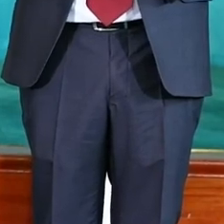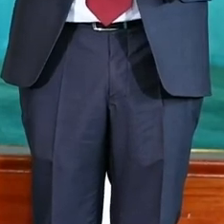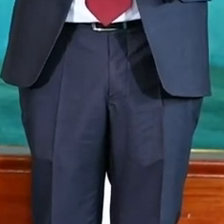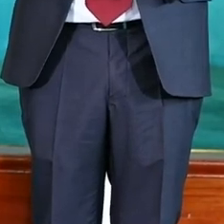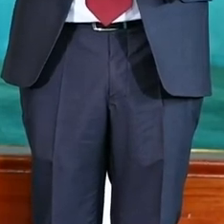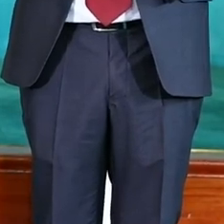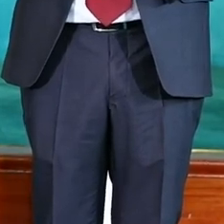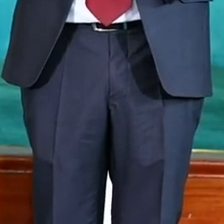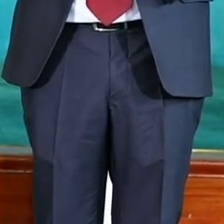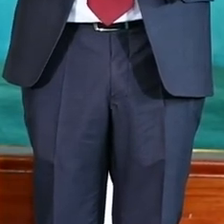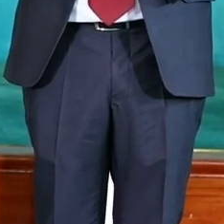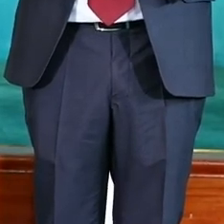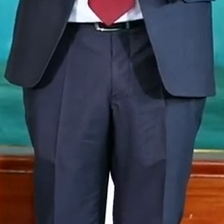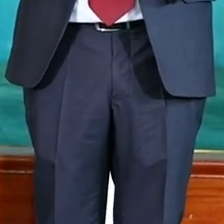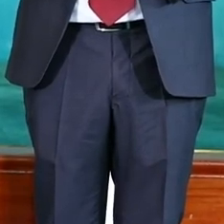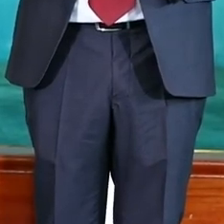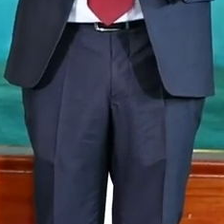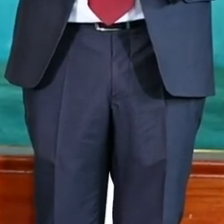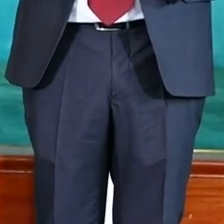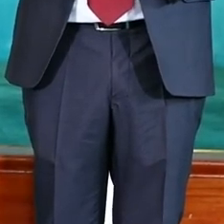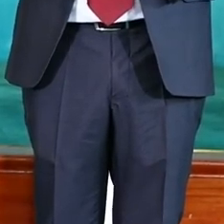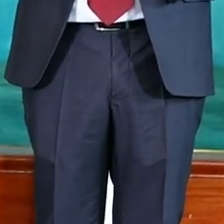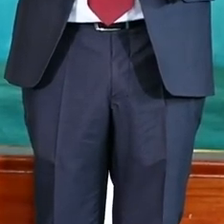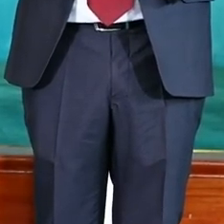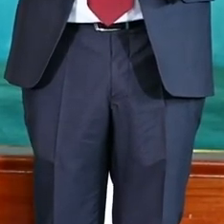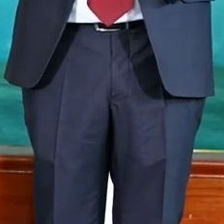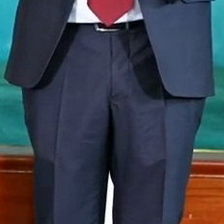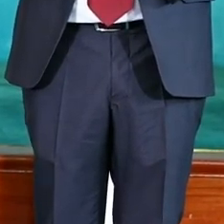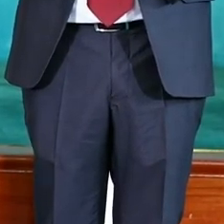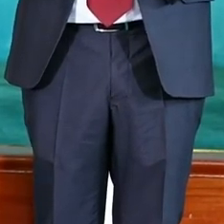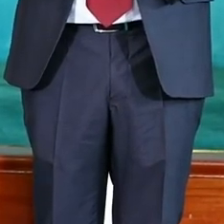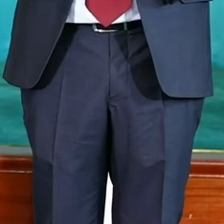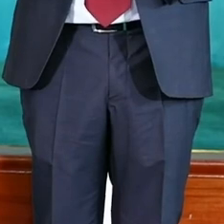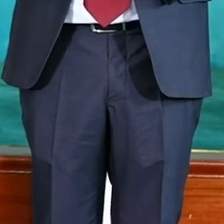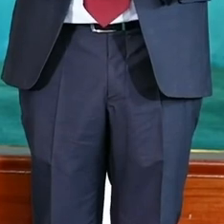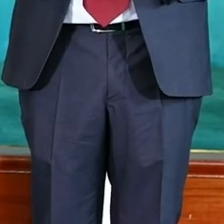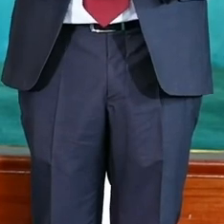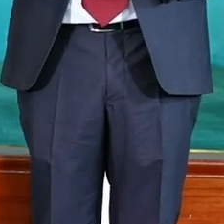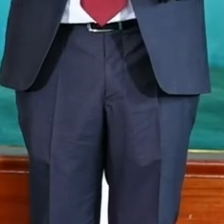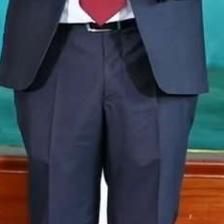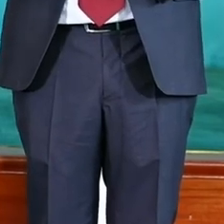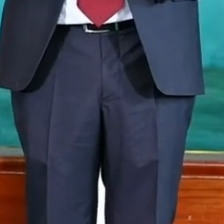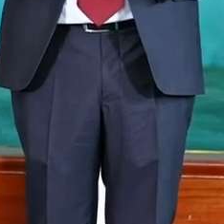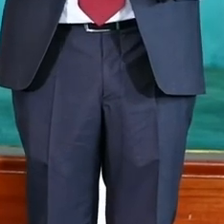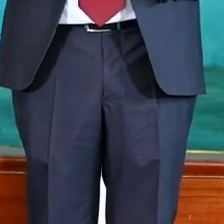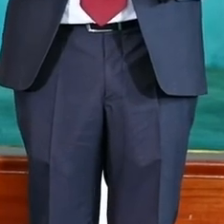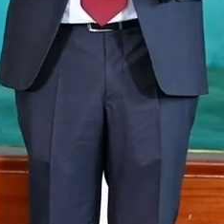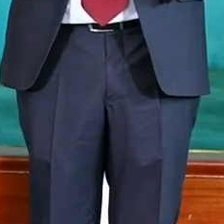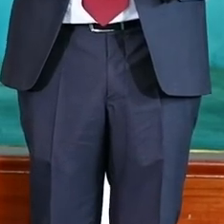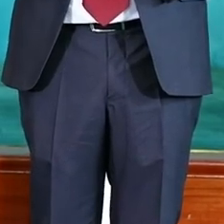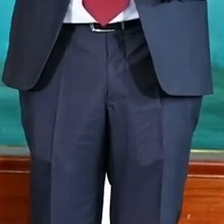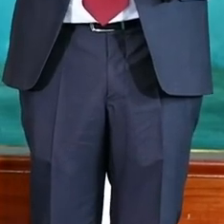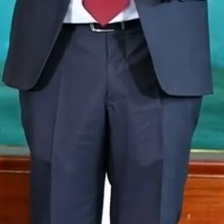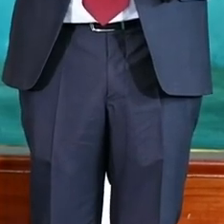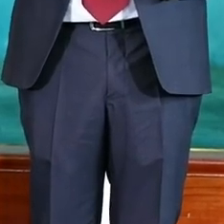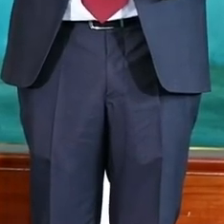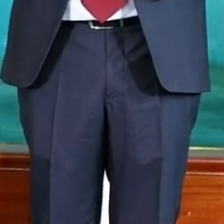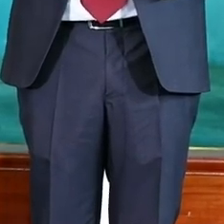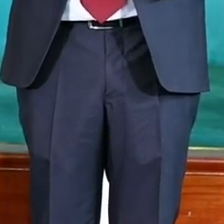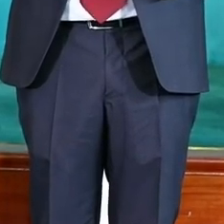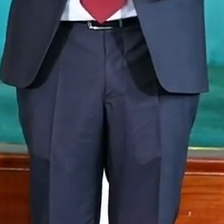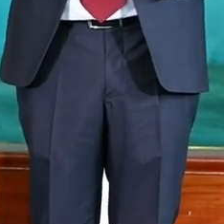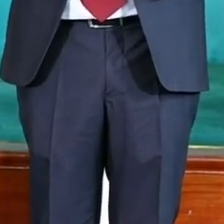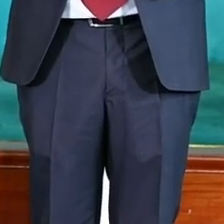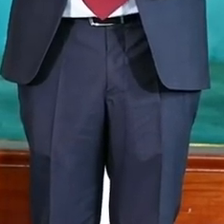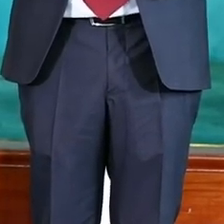homes. In fact, while they are here and they are smiling, the moment that, who would